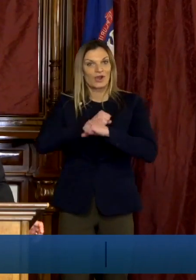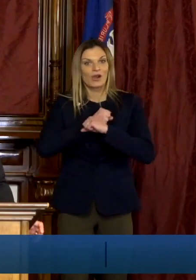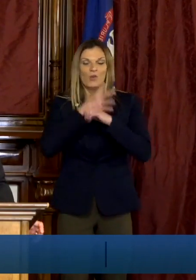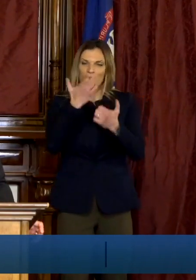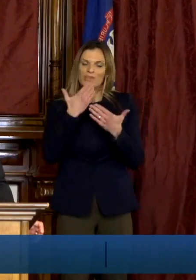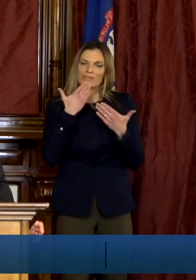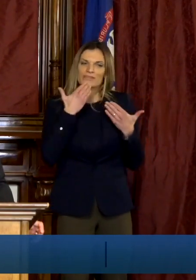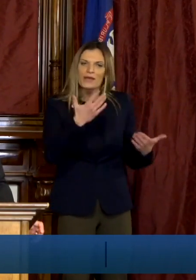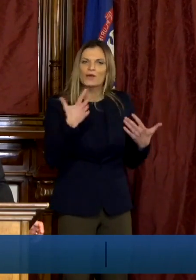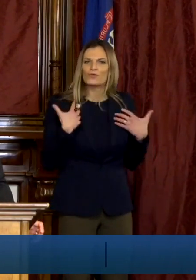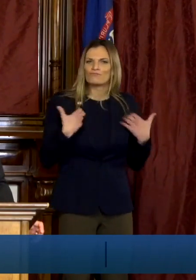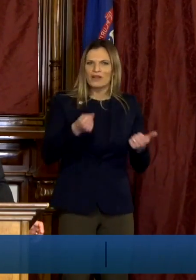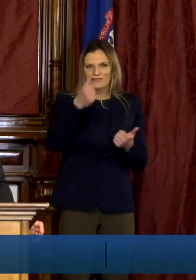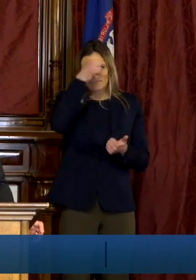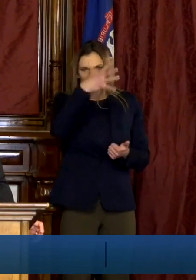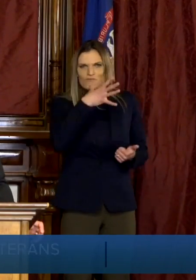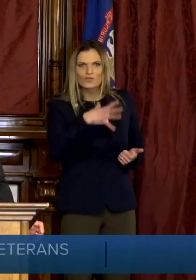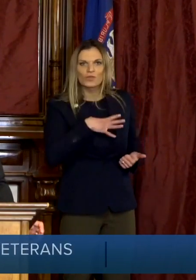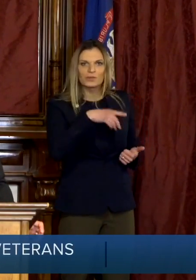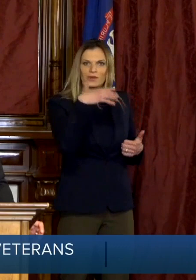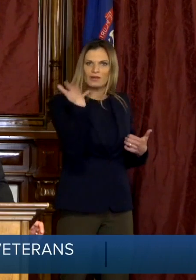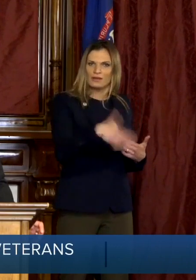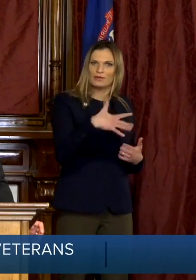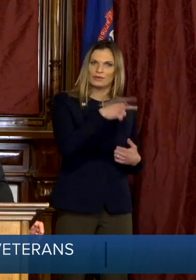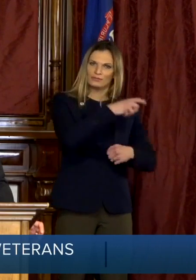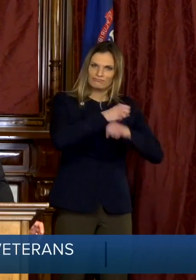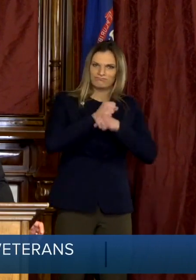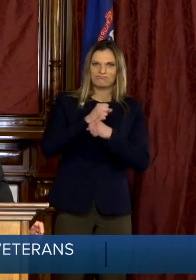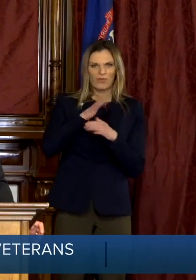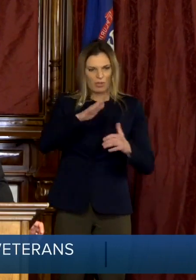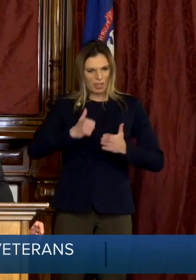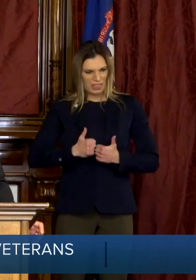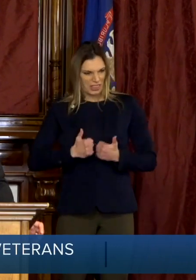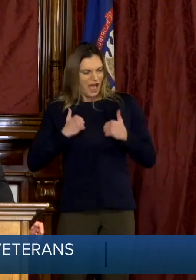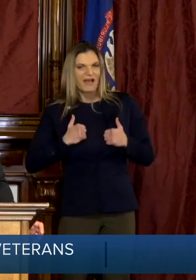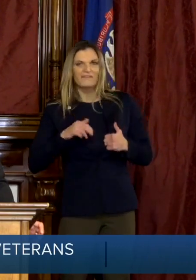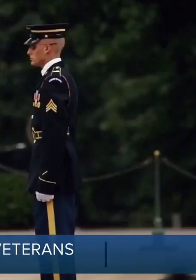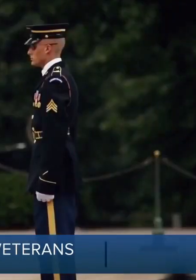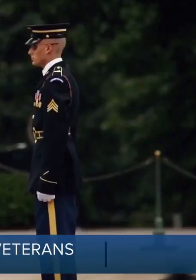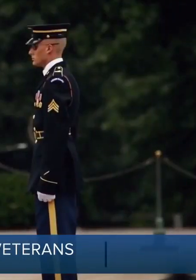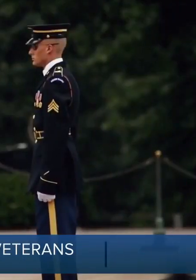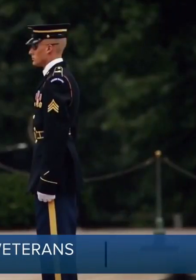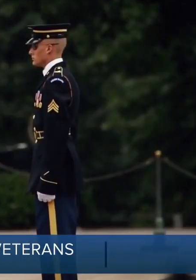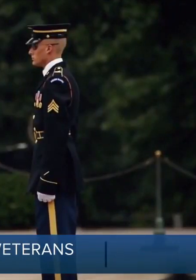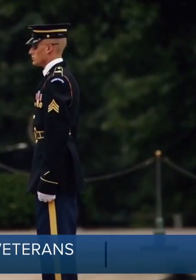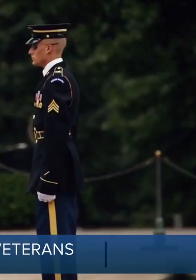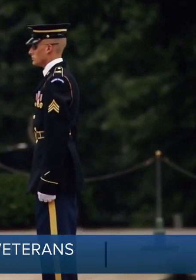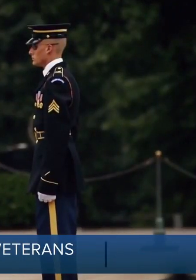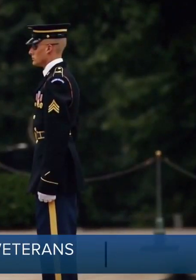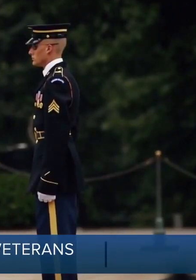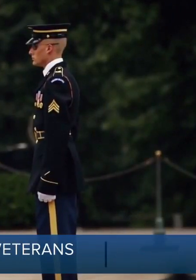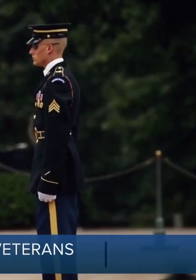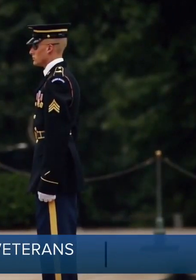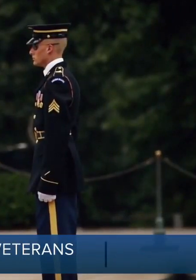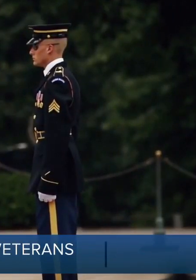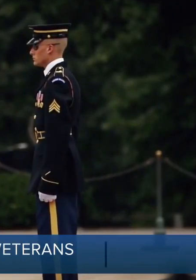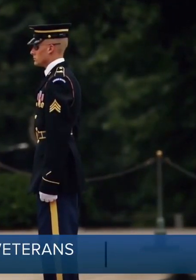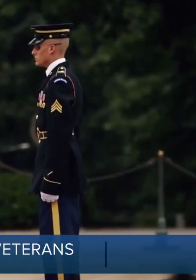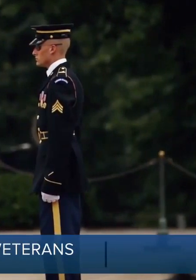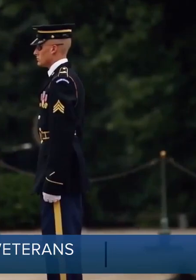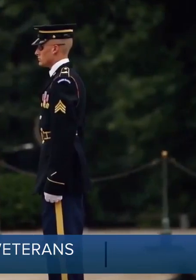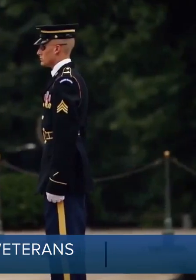brave men and women who have put their lives on the line for others in this state. Just in time for Veterans Day, on